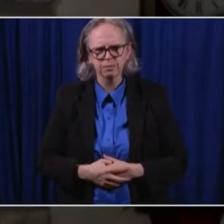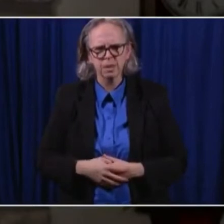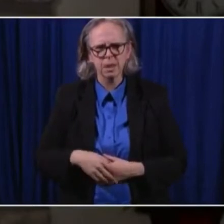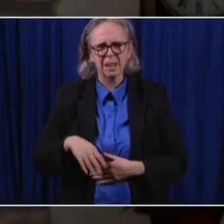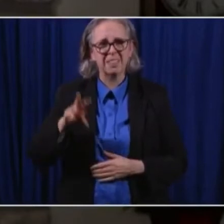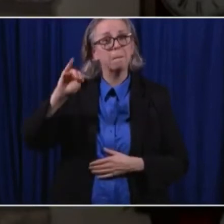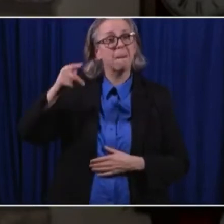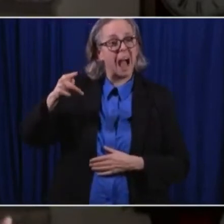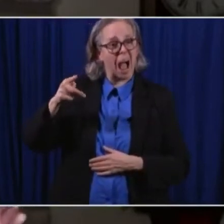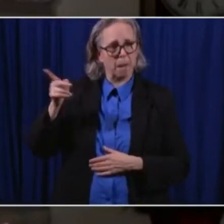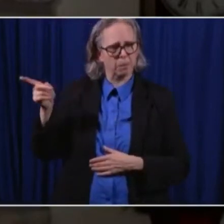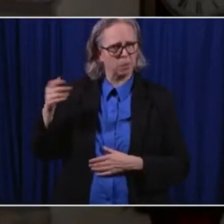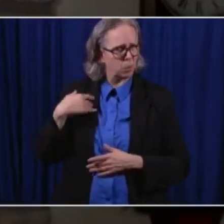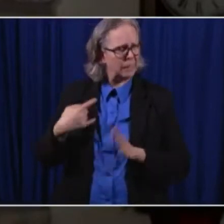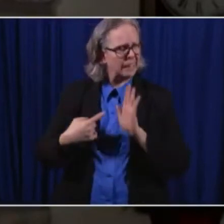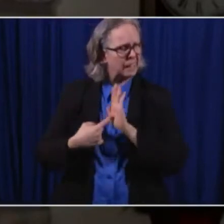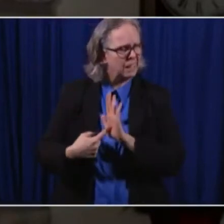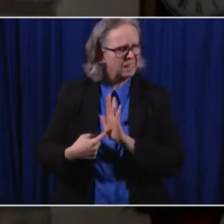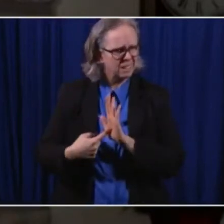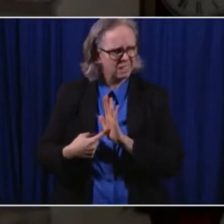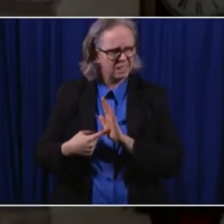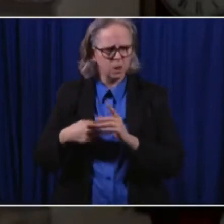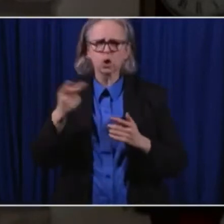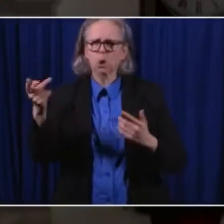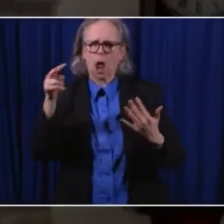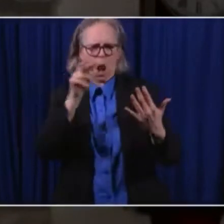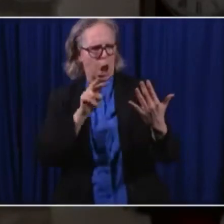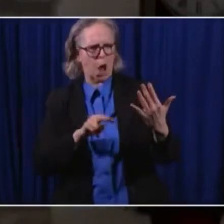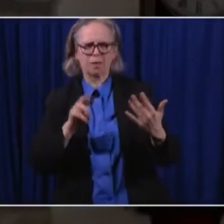far as our, what we say our